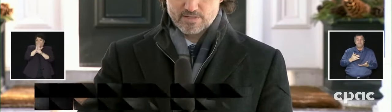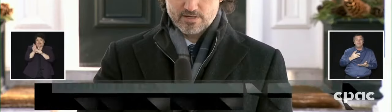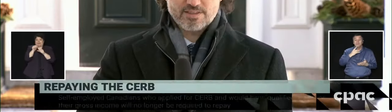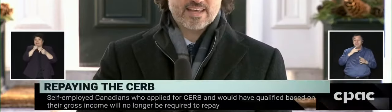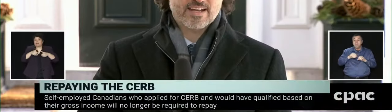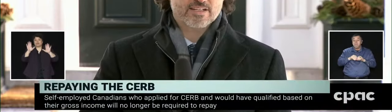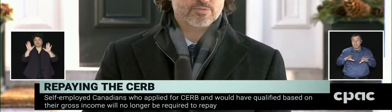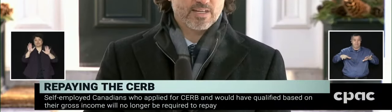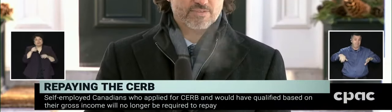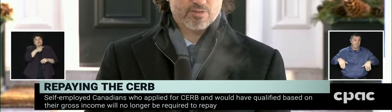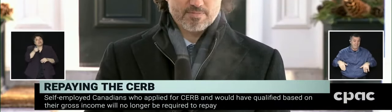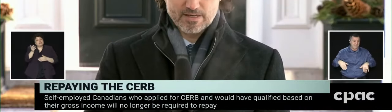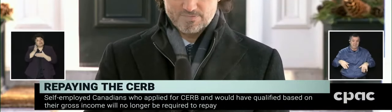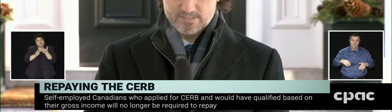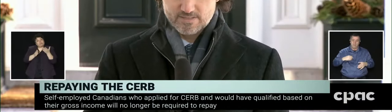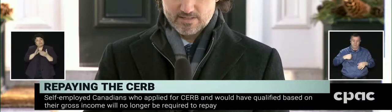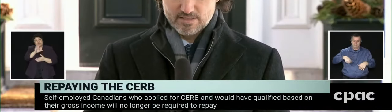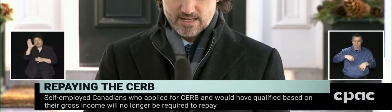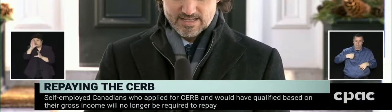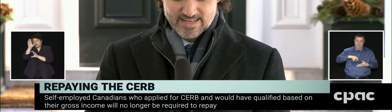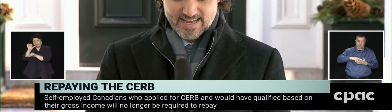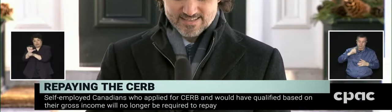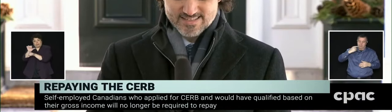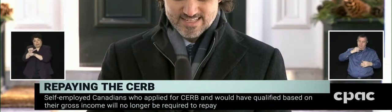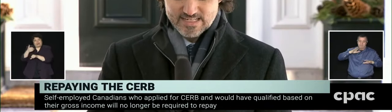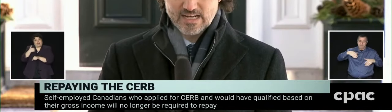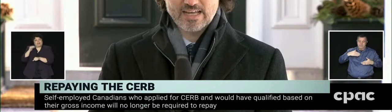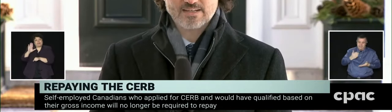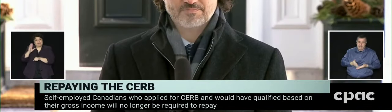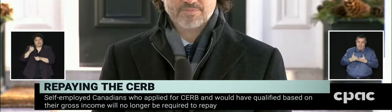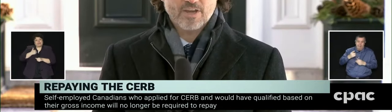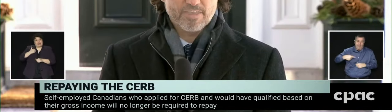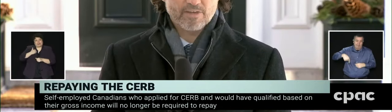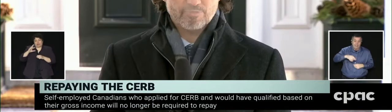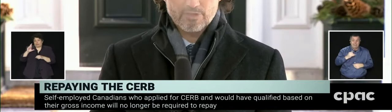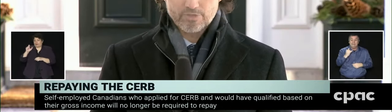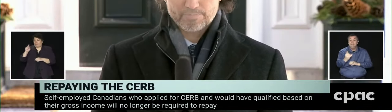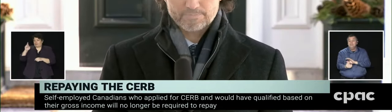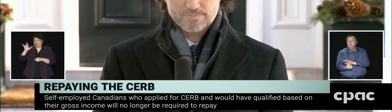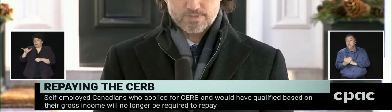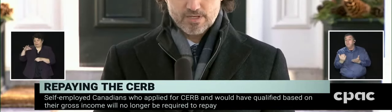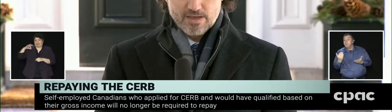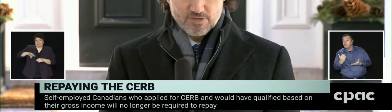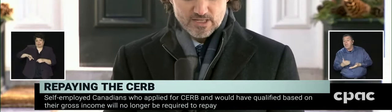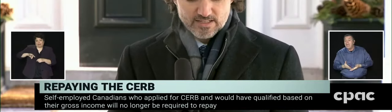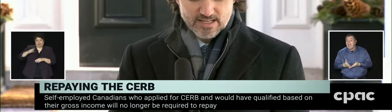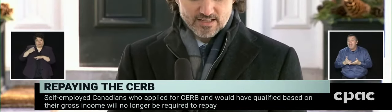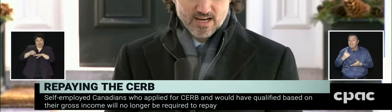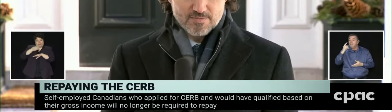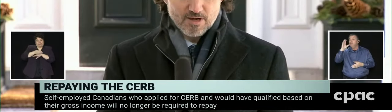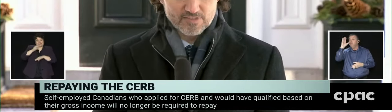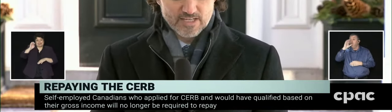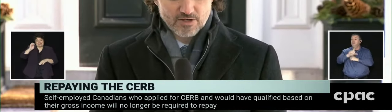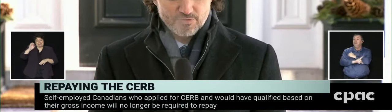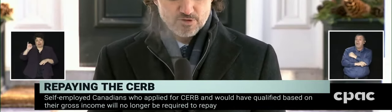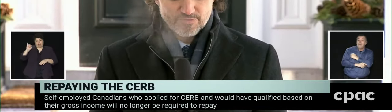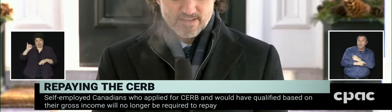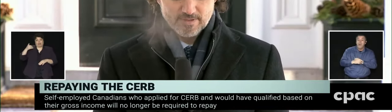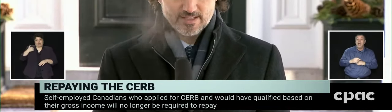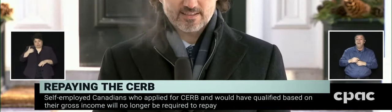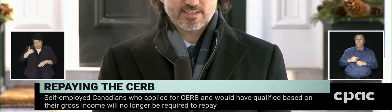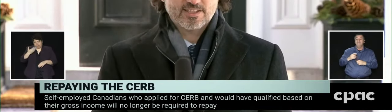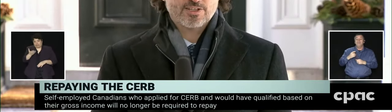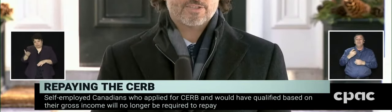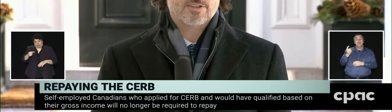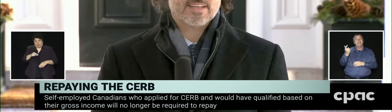work, the Canada Recovery Benefit and Enhanced EI are there for you. If you need to take time off to care for your